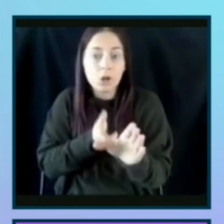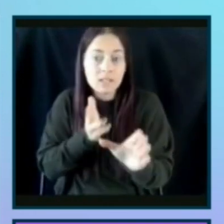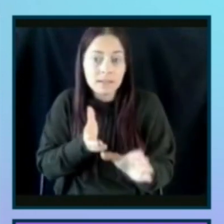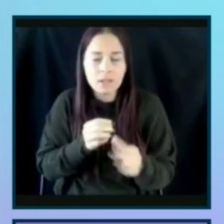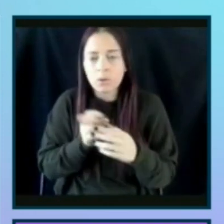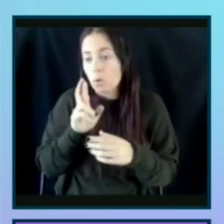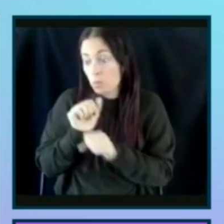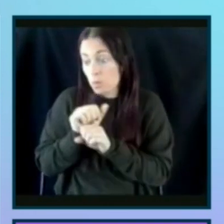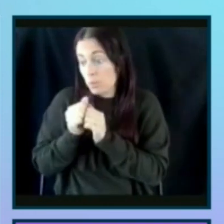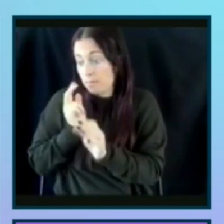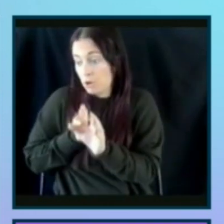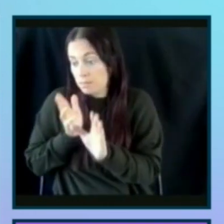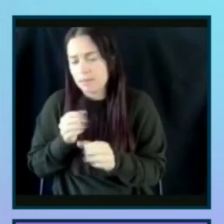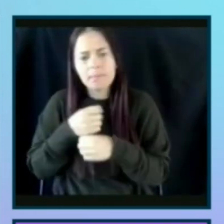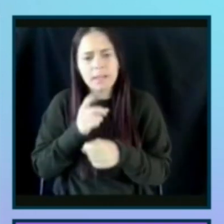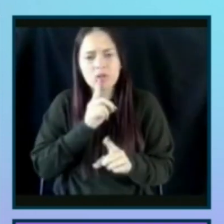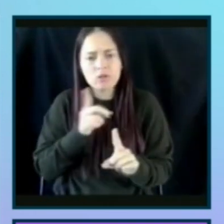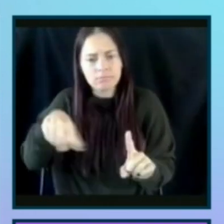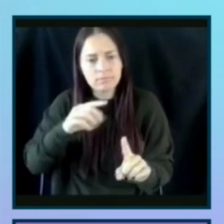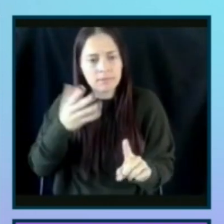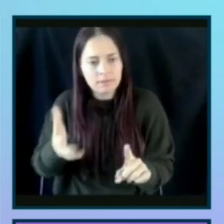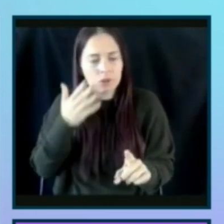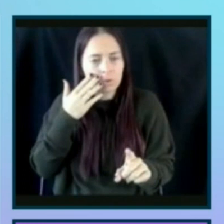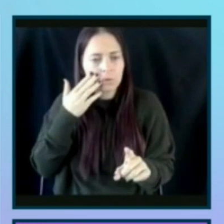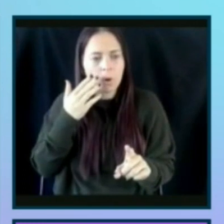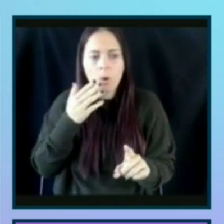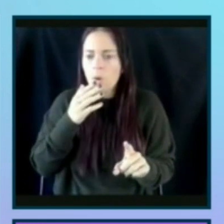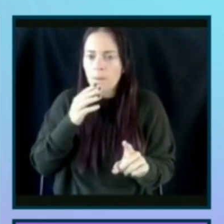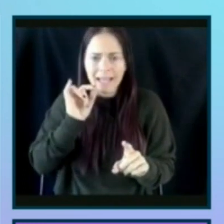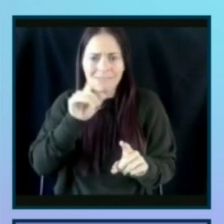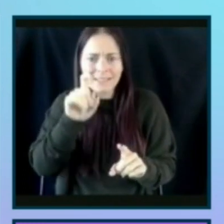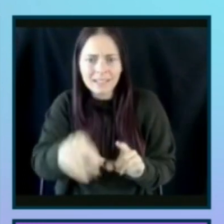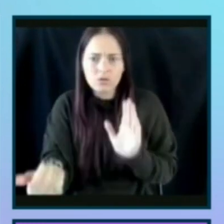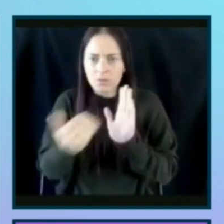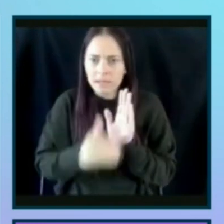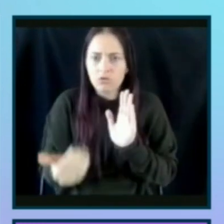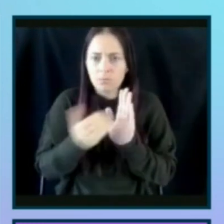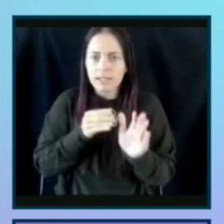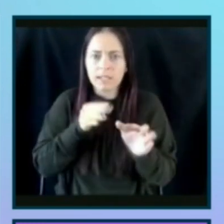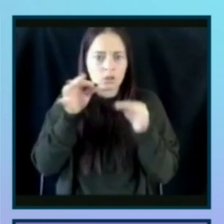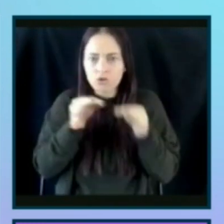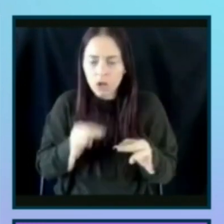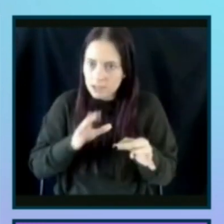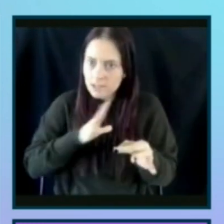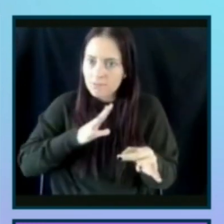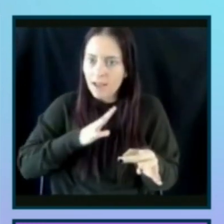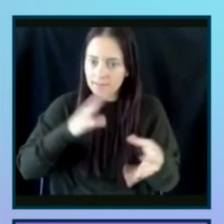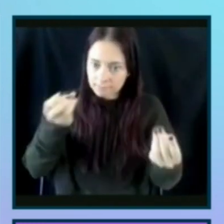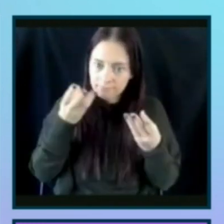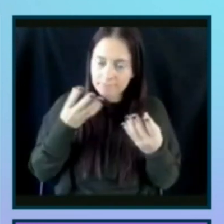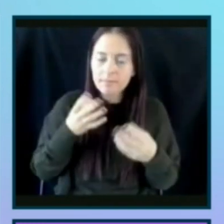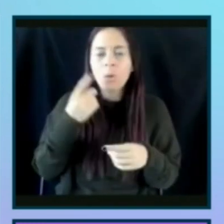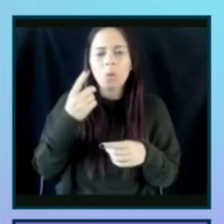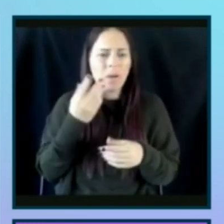the participants know they can ask for those instructions over and over again. One of the things that I know I've run into with this process is you